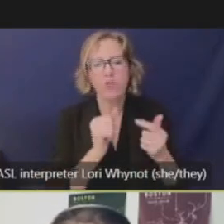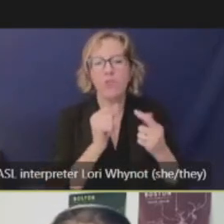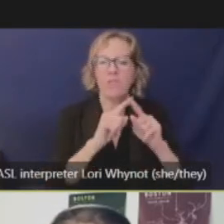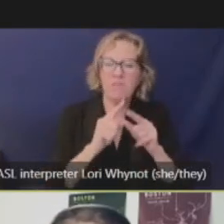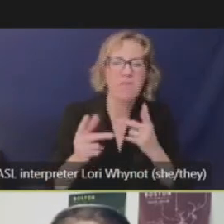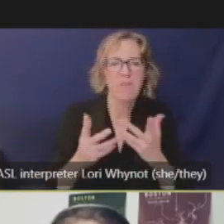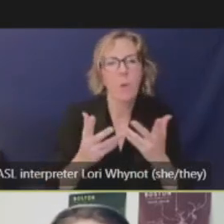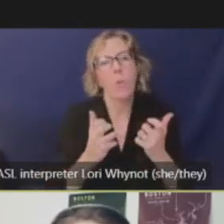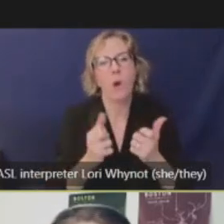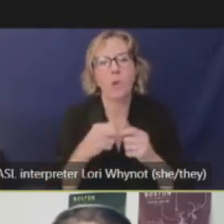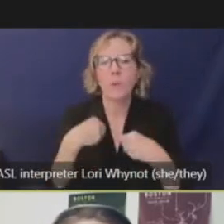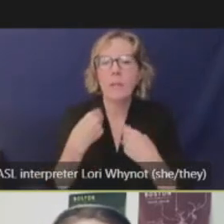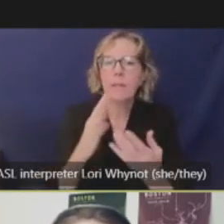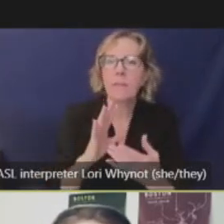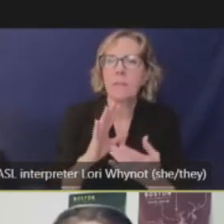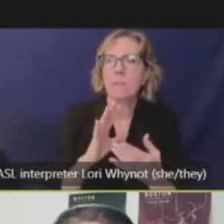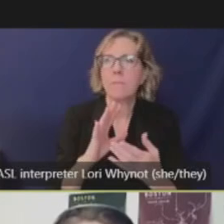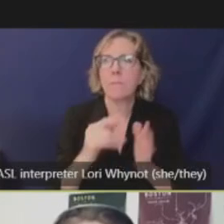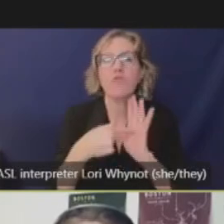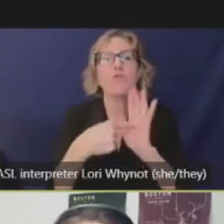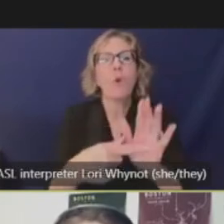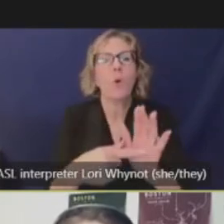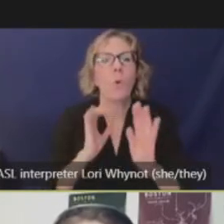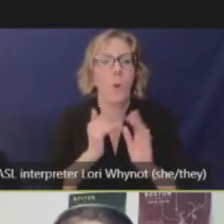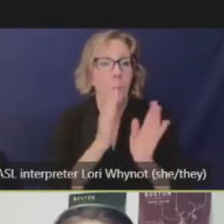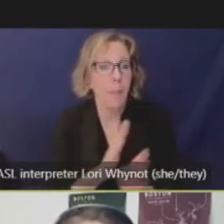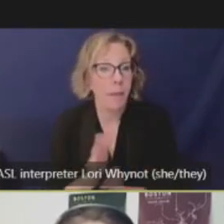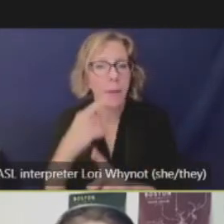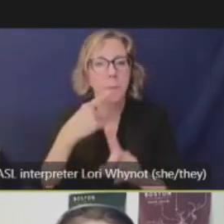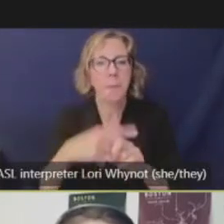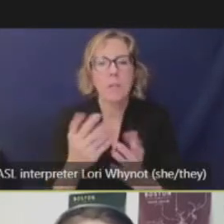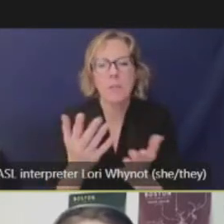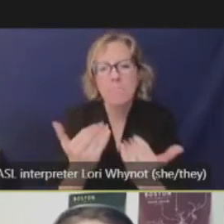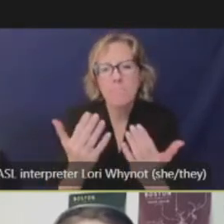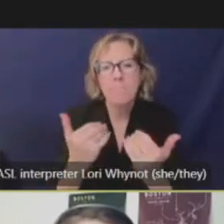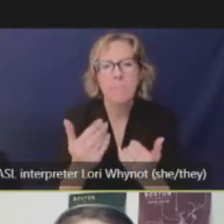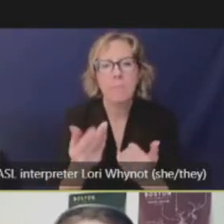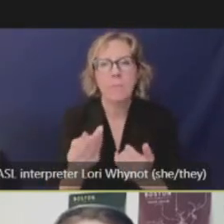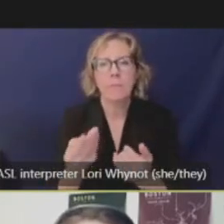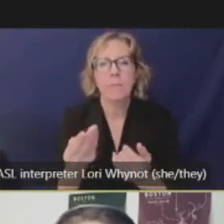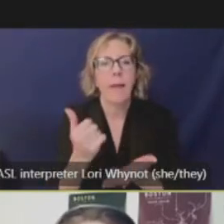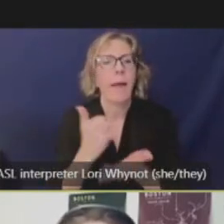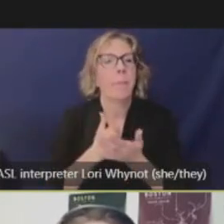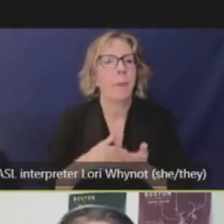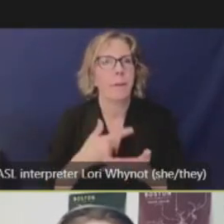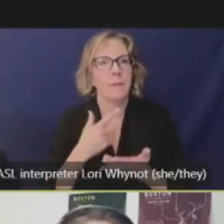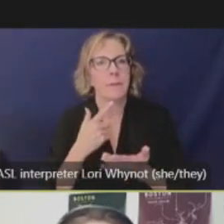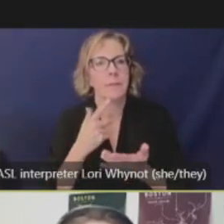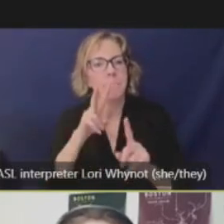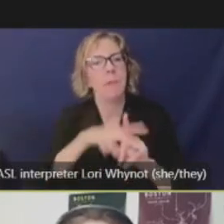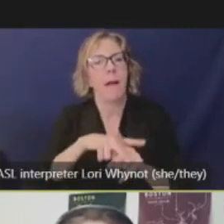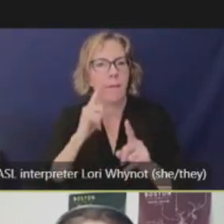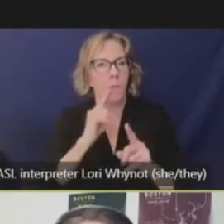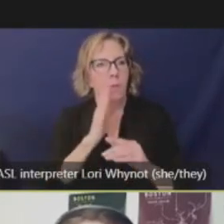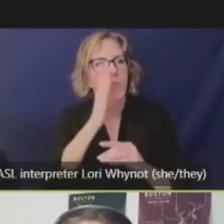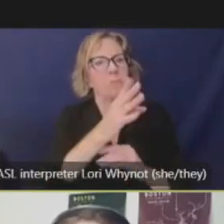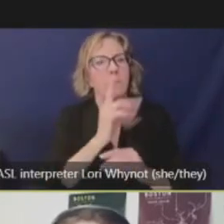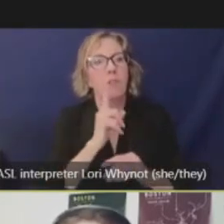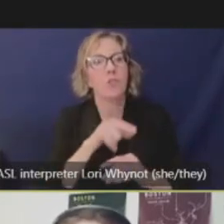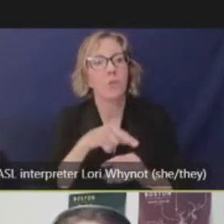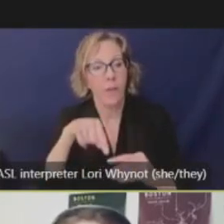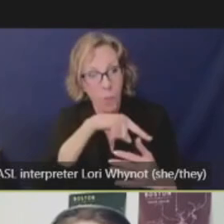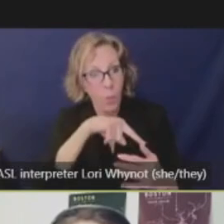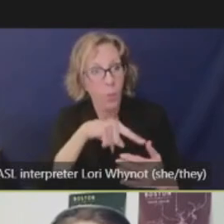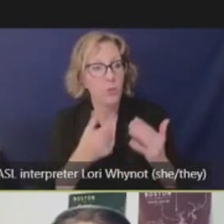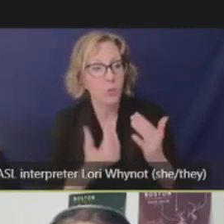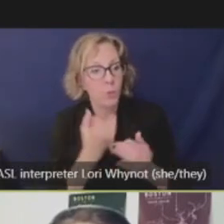before we launch things will help us really understand and make sure that they work as well as they can. So we're excited